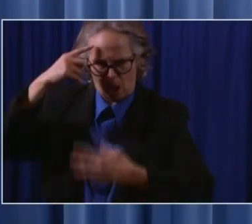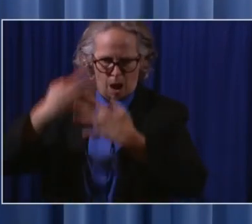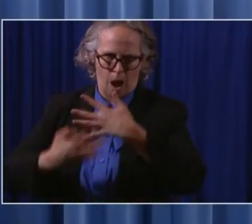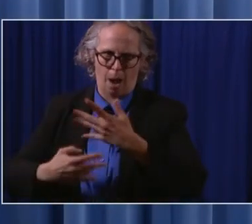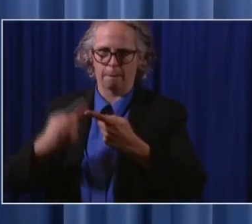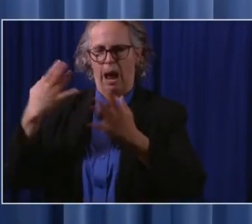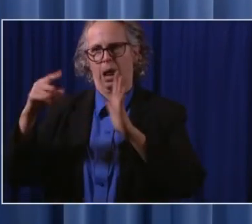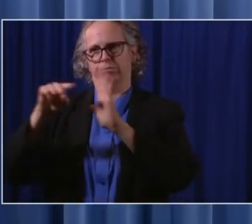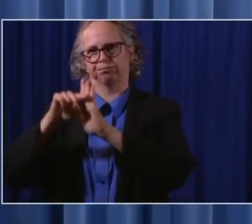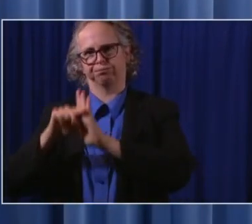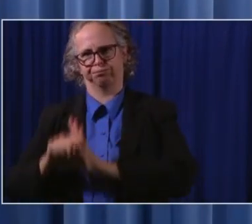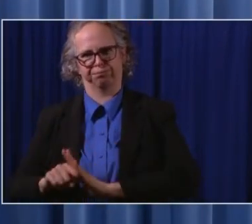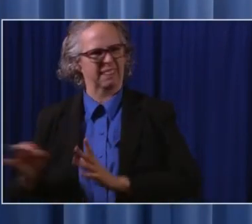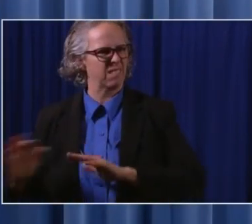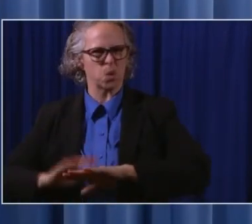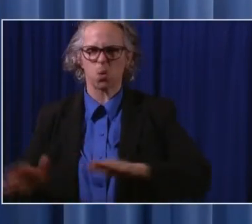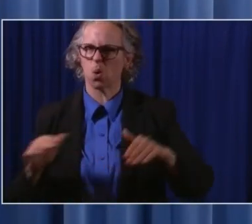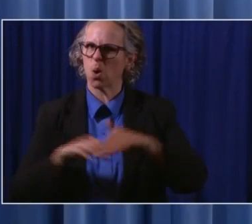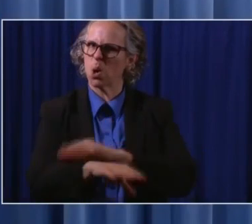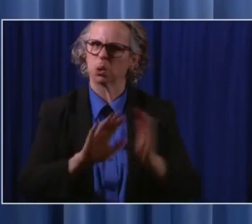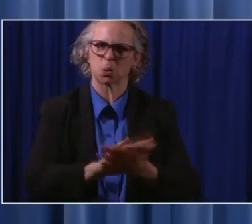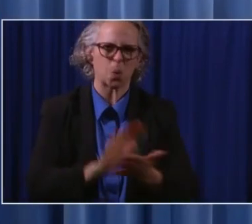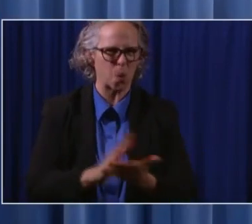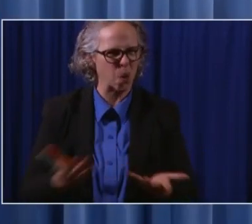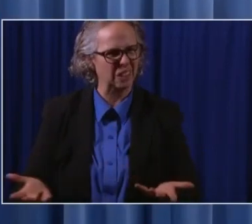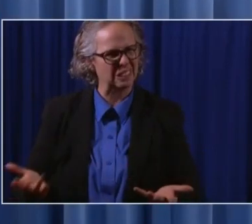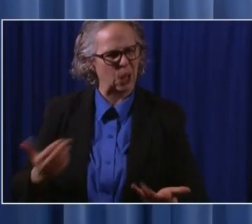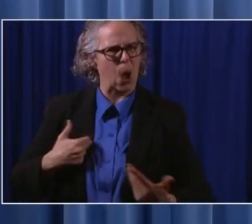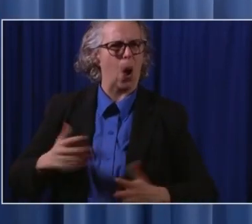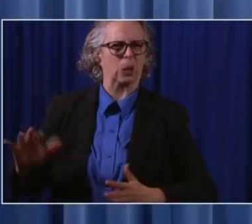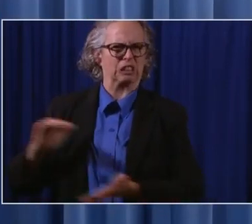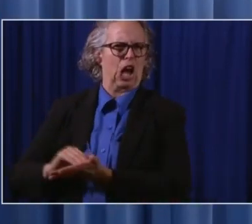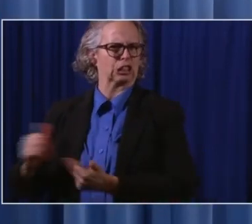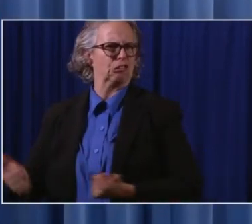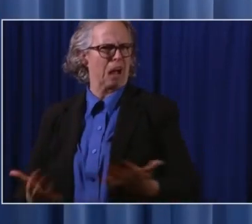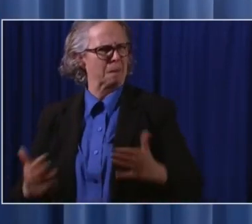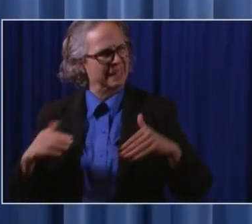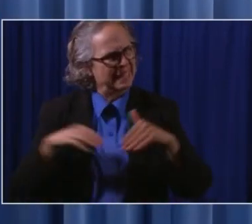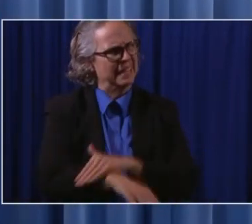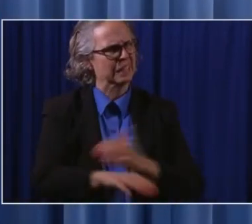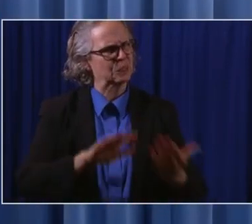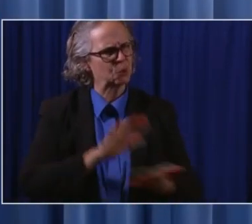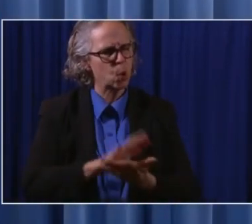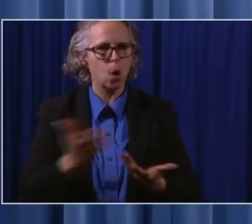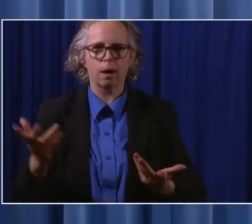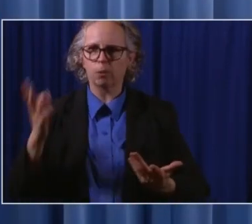And so the ability to go to school and learn like our kids have always learned